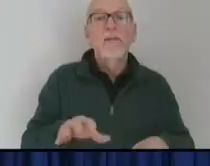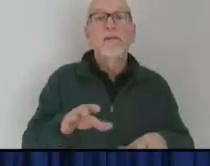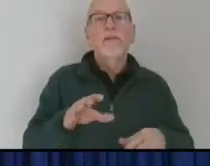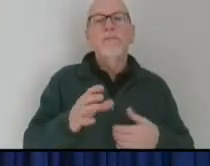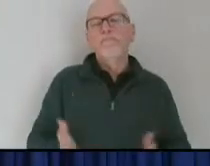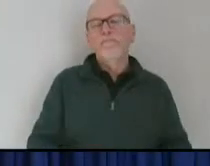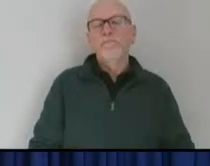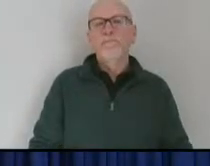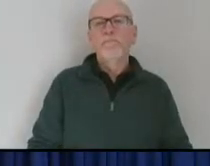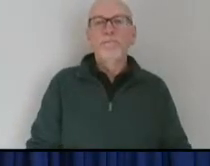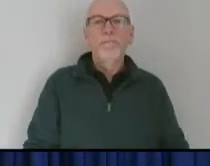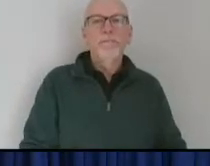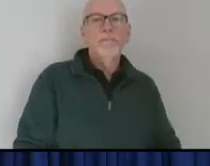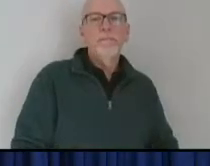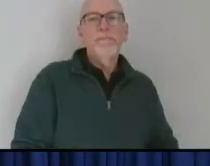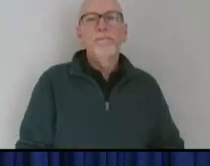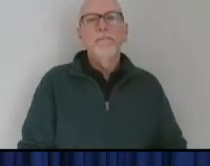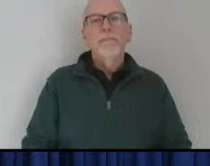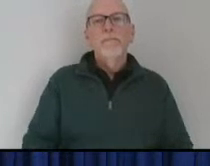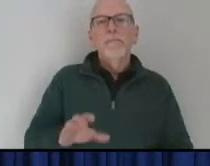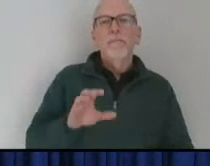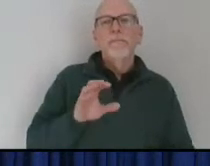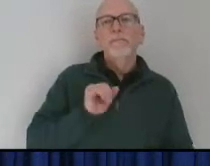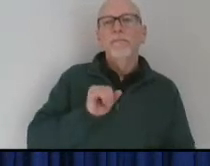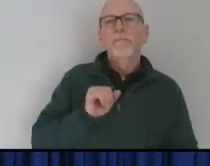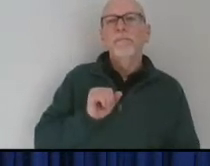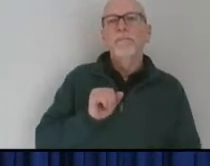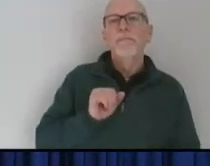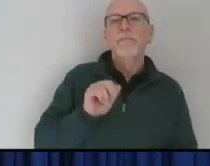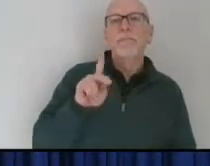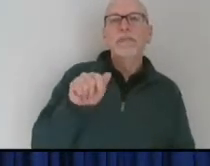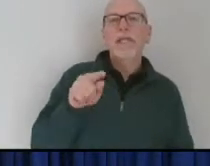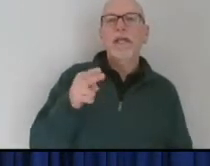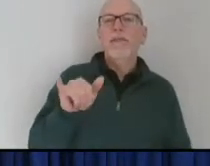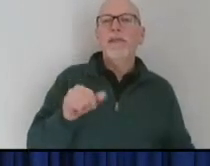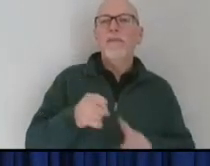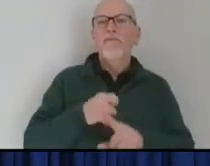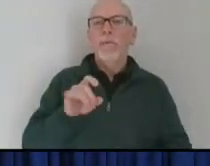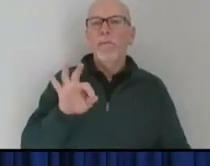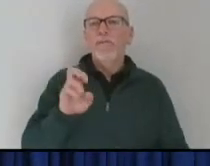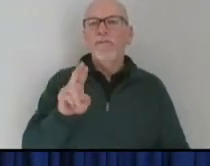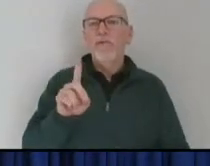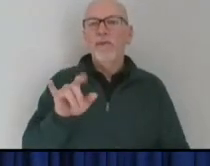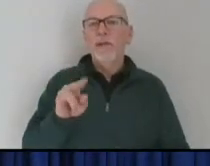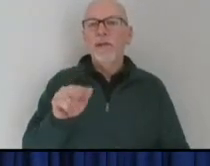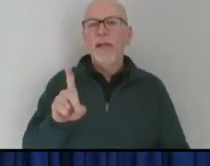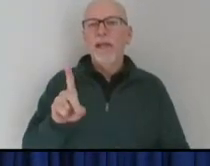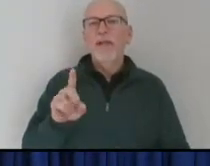it. Kathy from Ferdinand News. Good afternoon, Kathy.